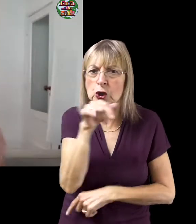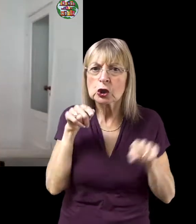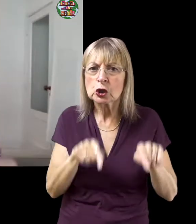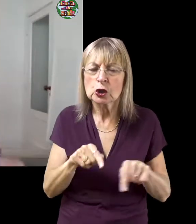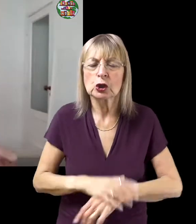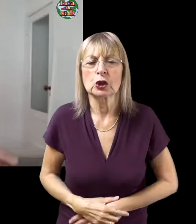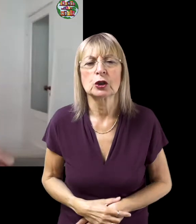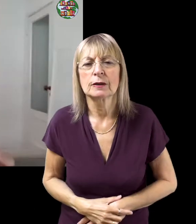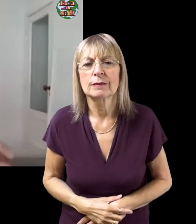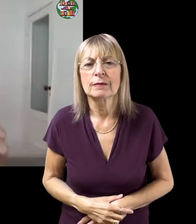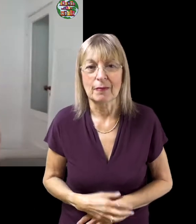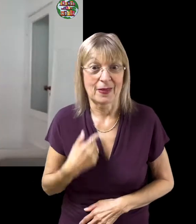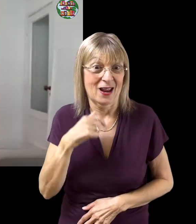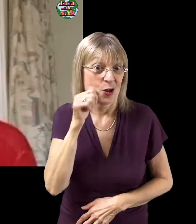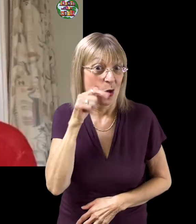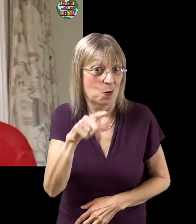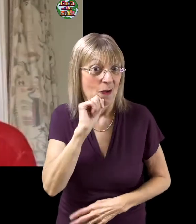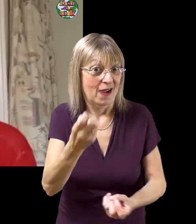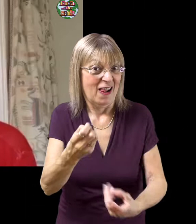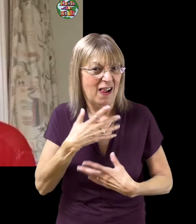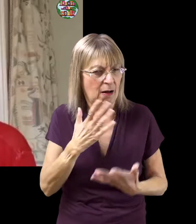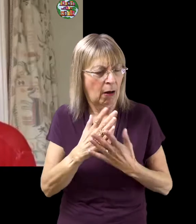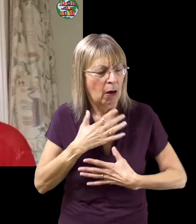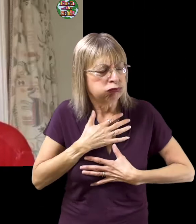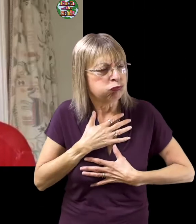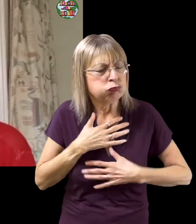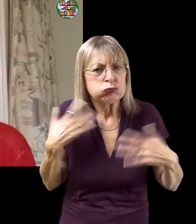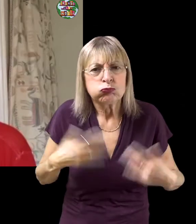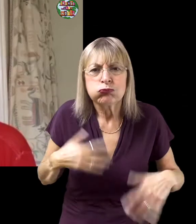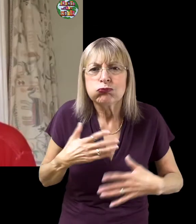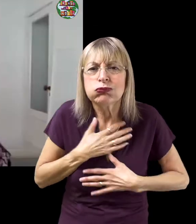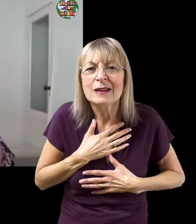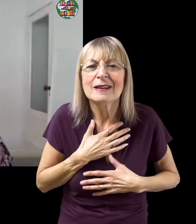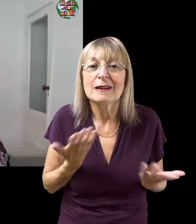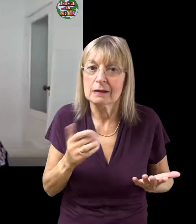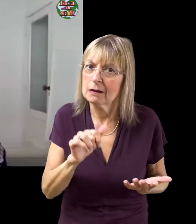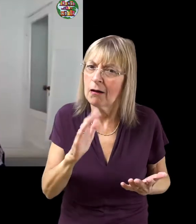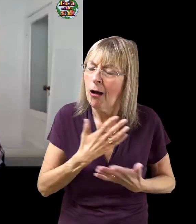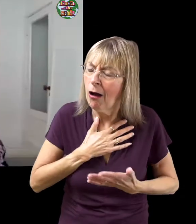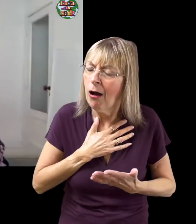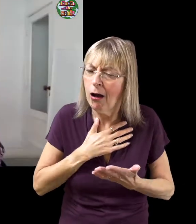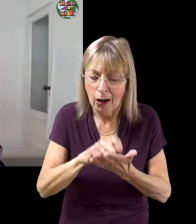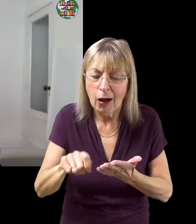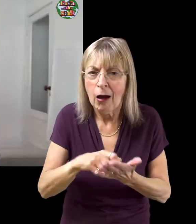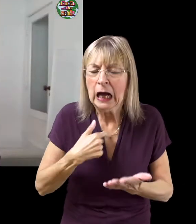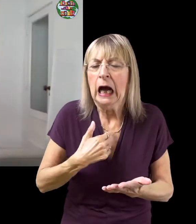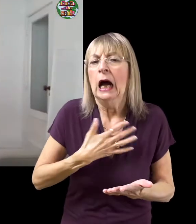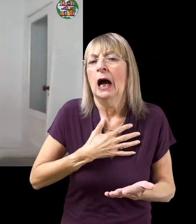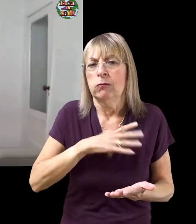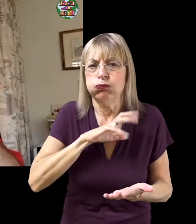Alaska choose between them. I knew you were going to say that. It's unbearable, that moment. It was unbearable to